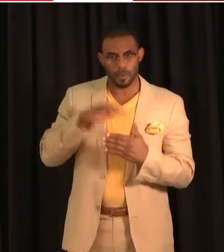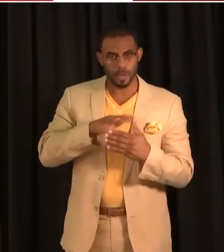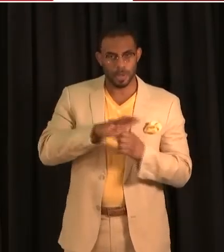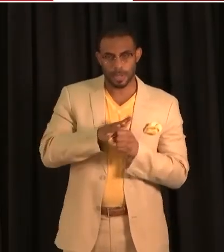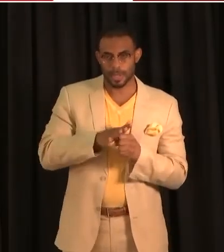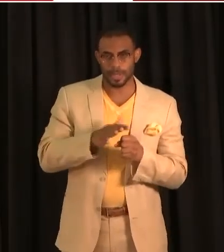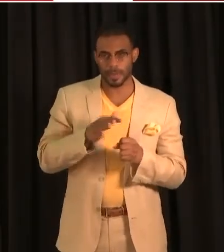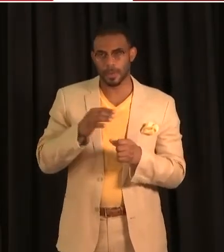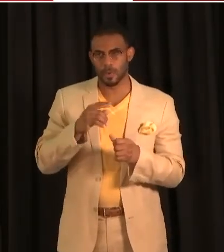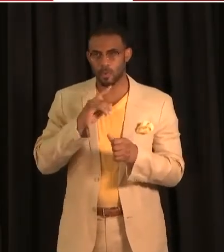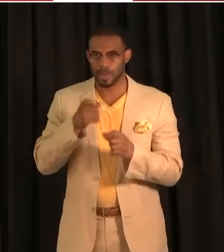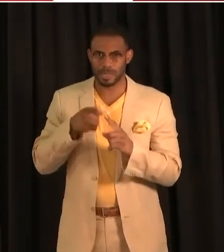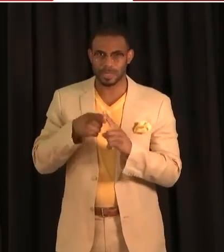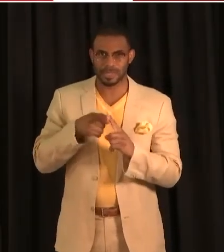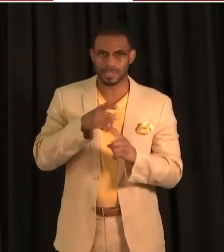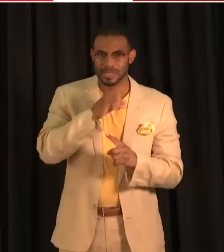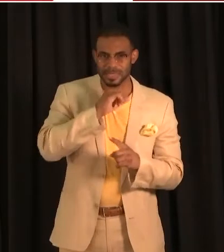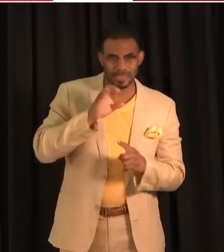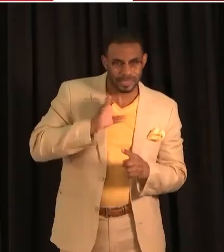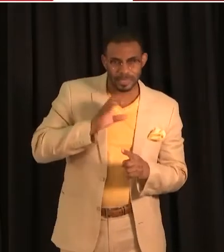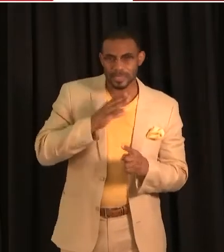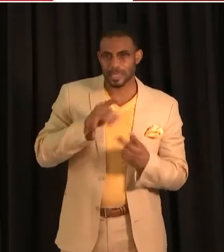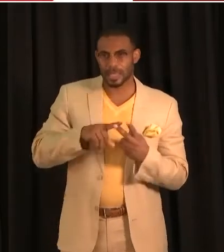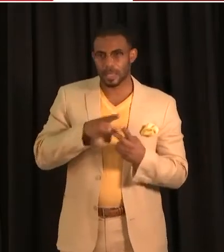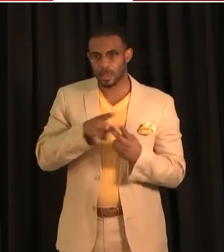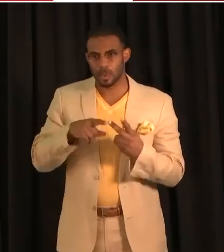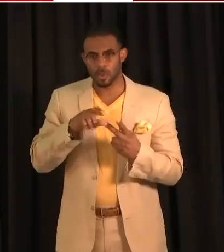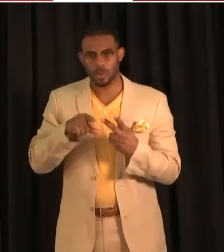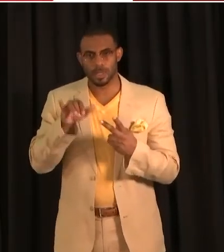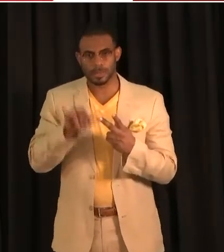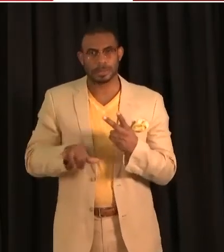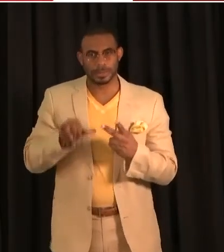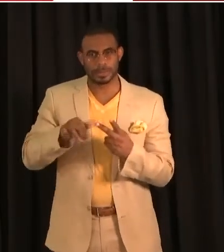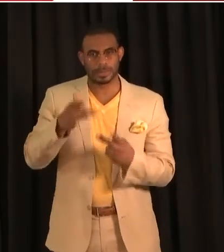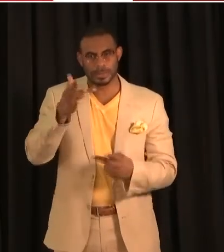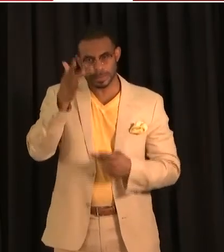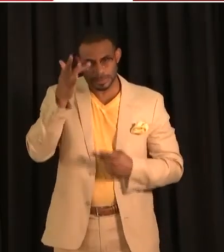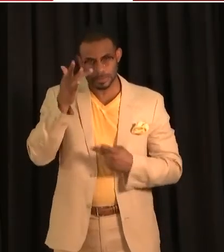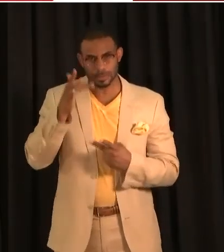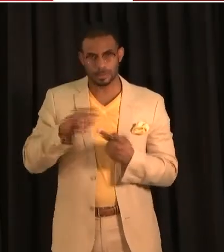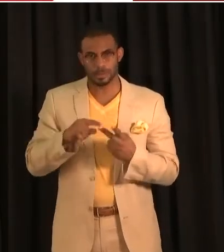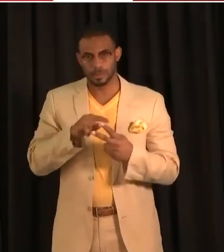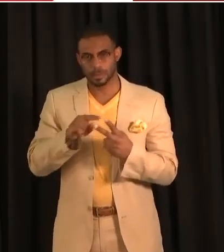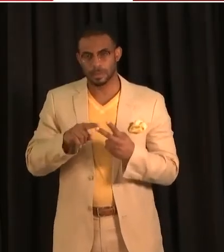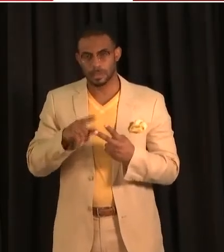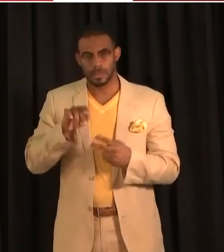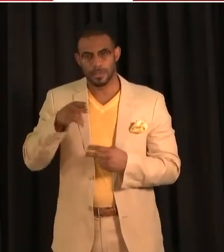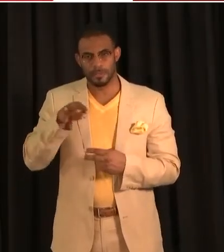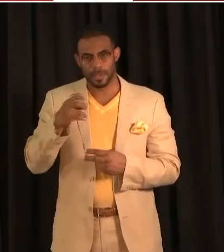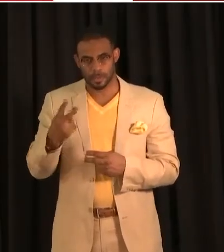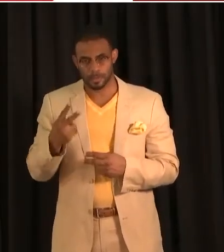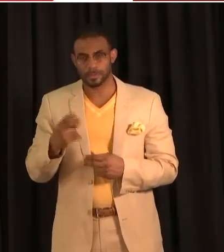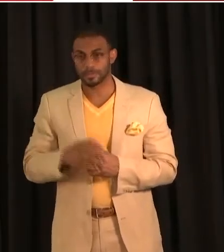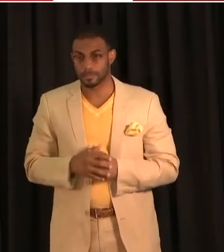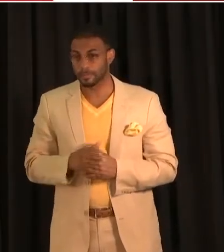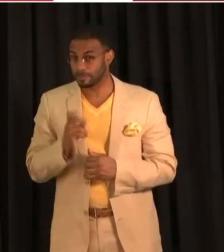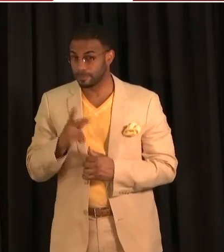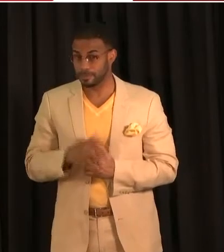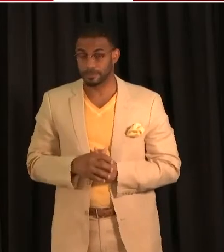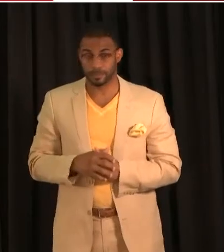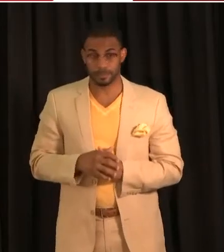COVID-19, namely seniors and those with chronic conditions. Then phase 2, we're moving on to the general public as well.